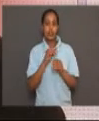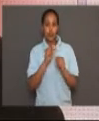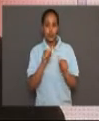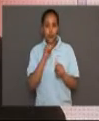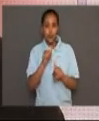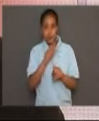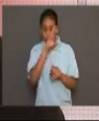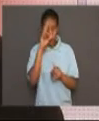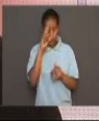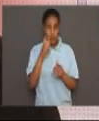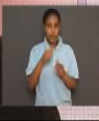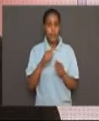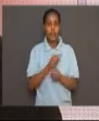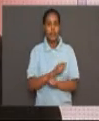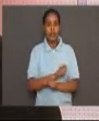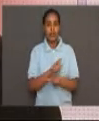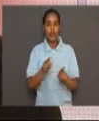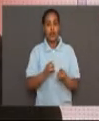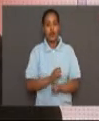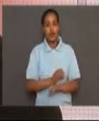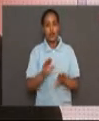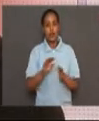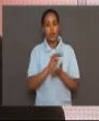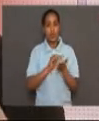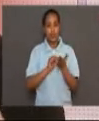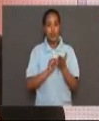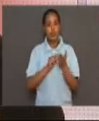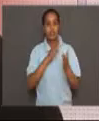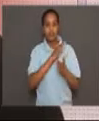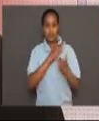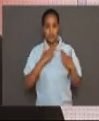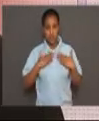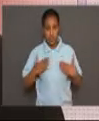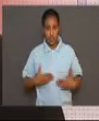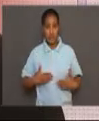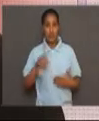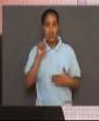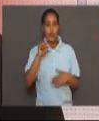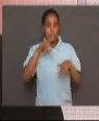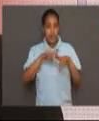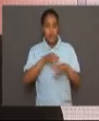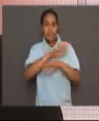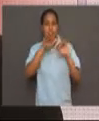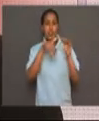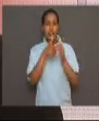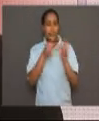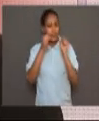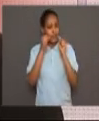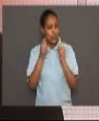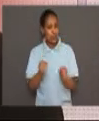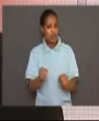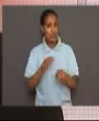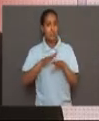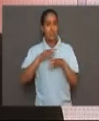Because of their cross-linked network molecular structure, thermosets are generally